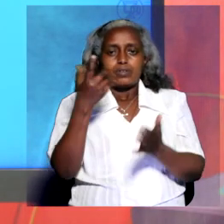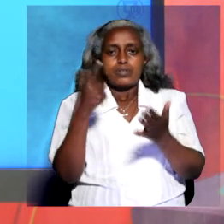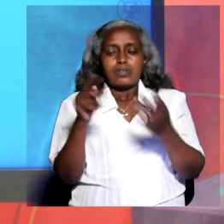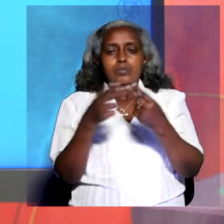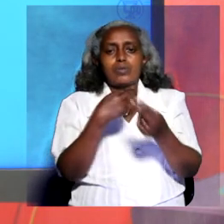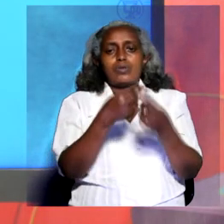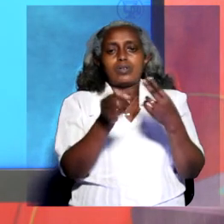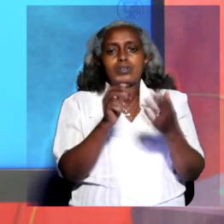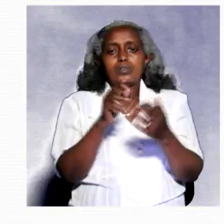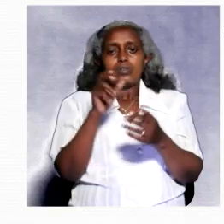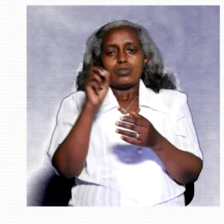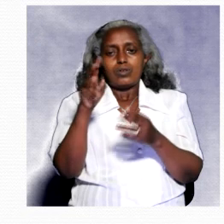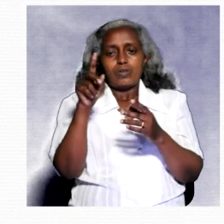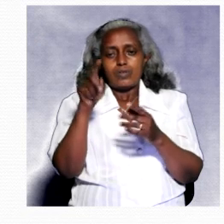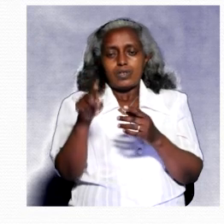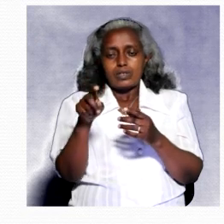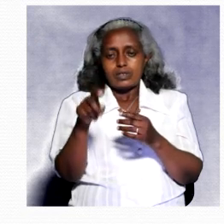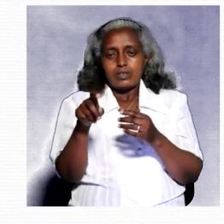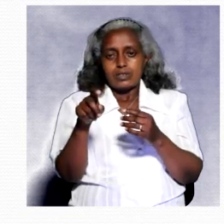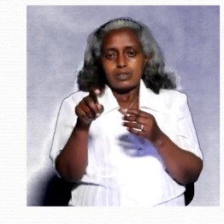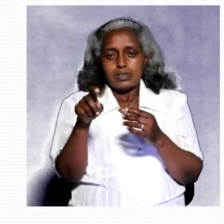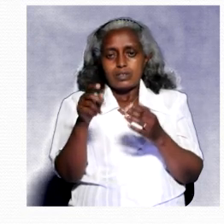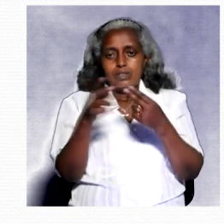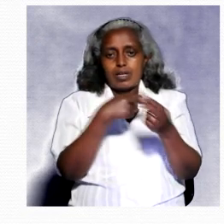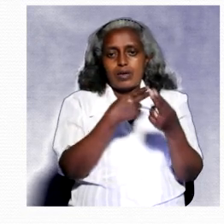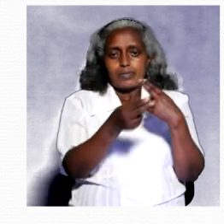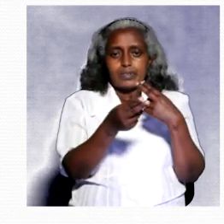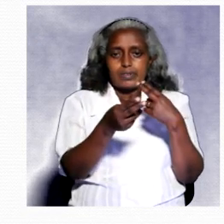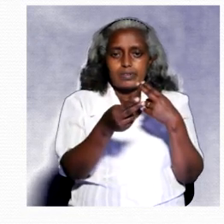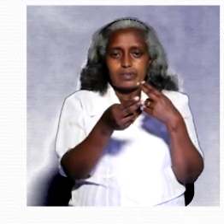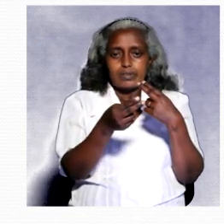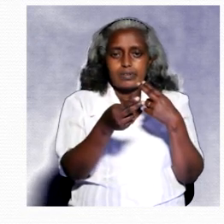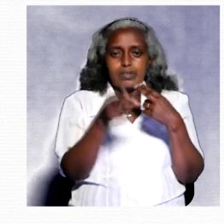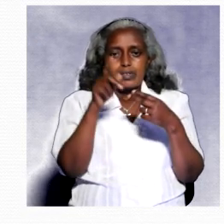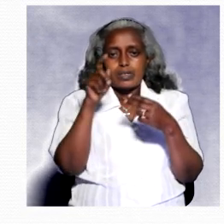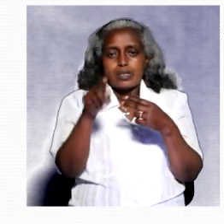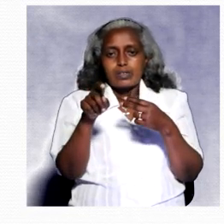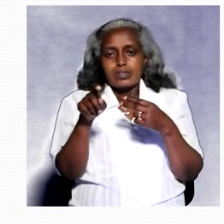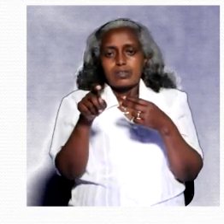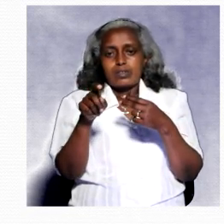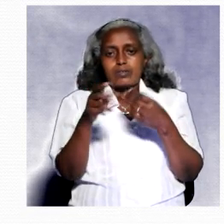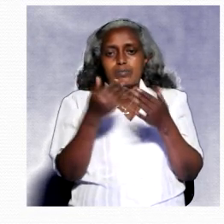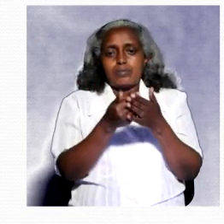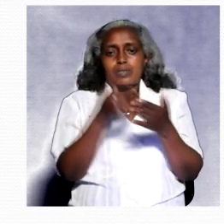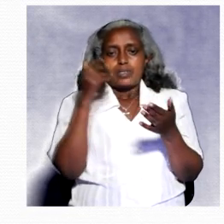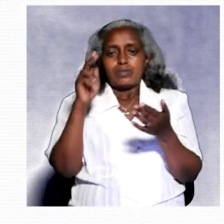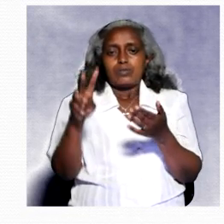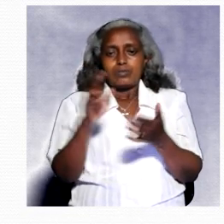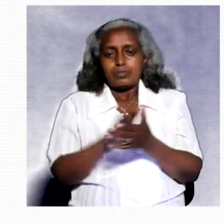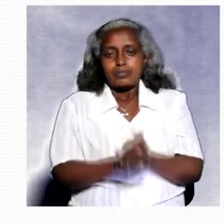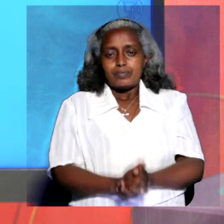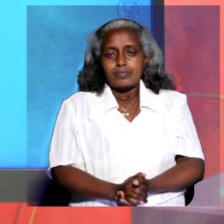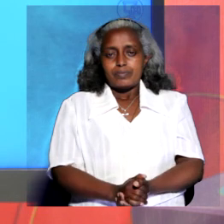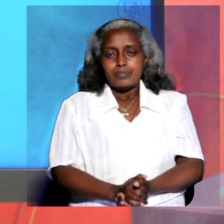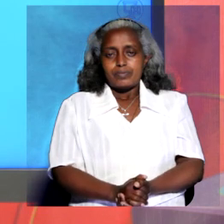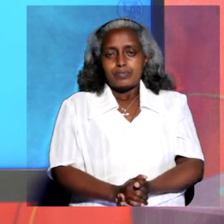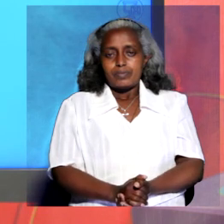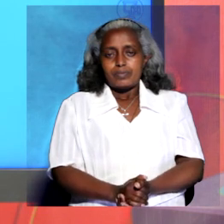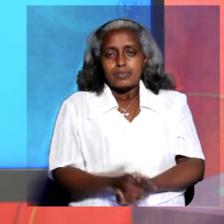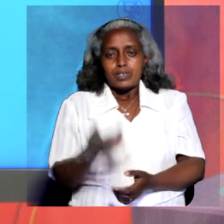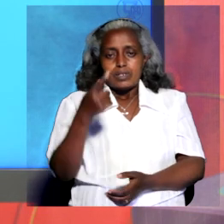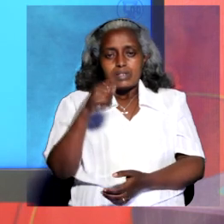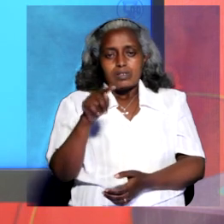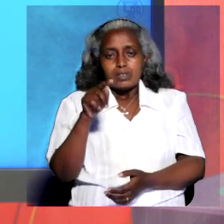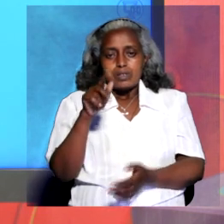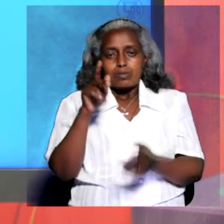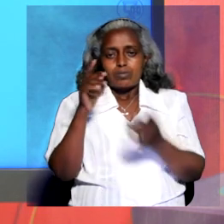product 12x times x minus 2. The product of